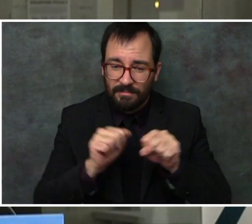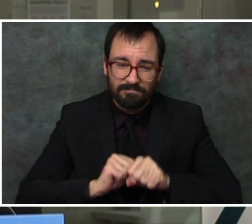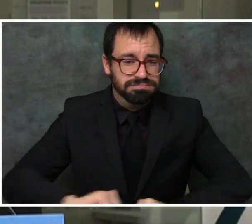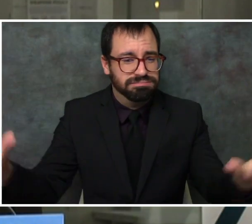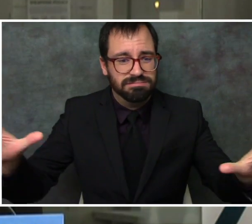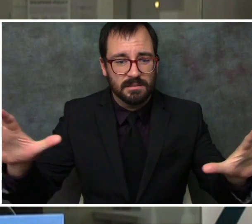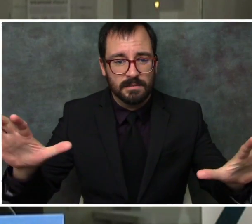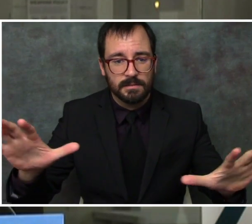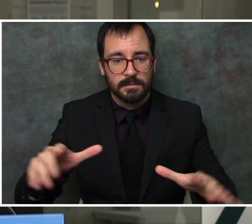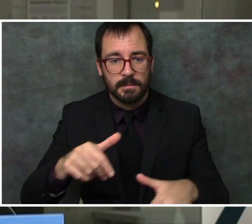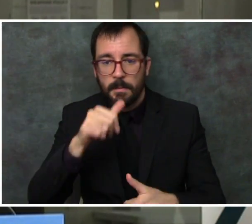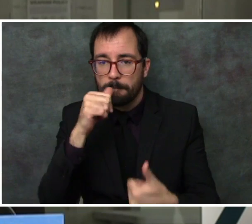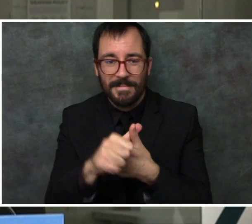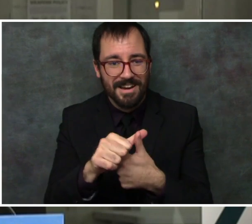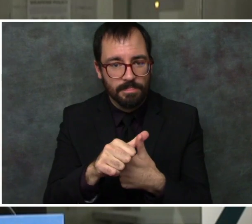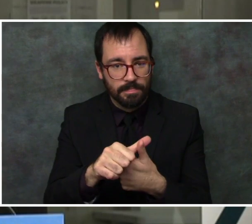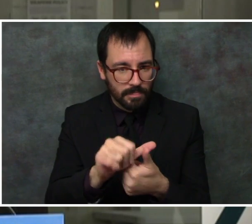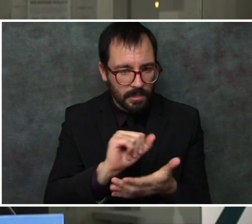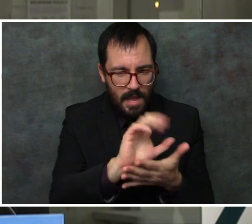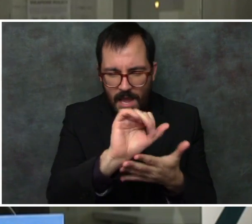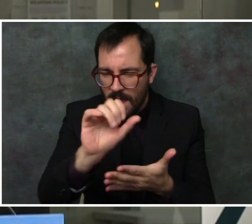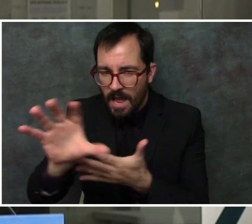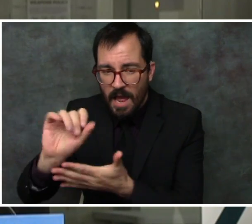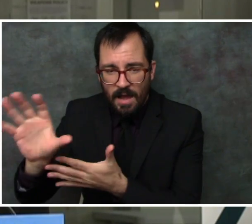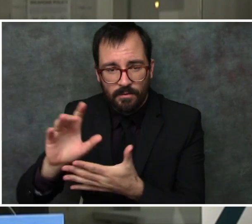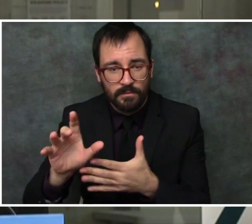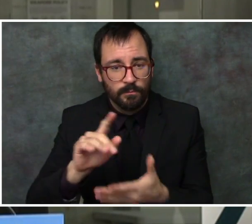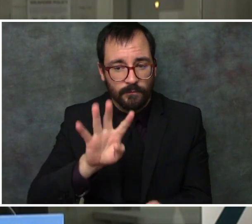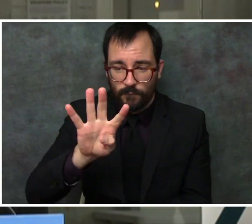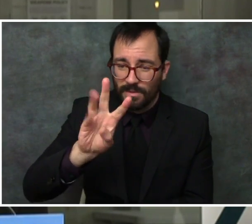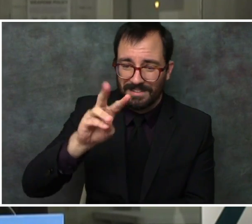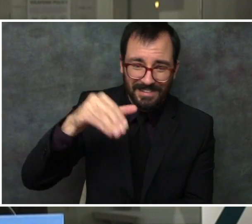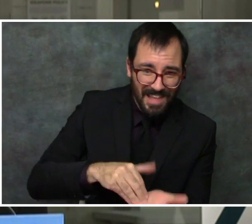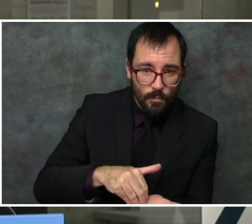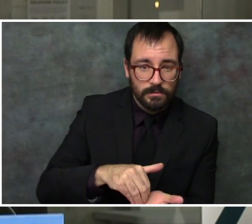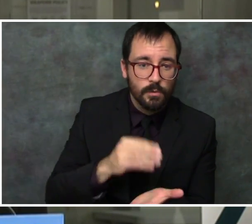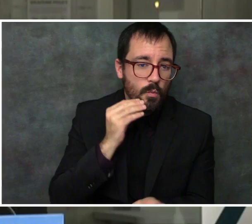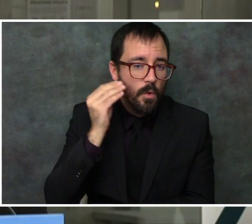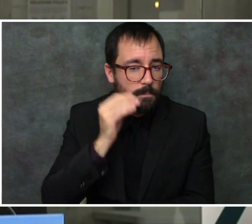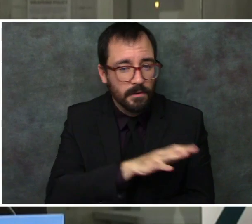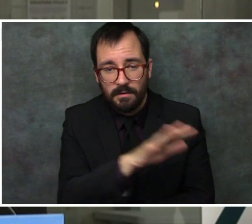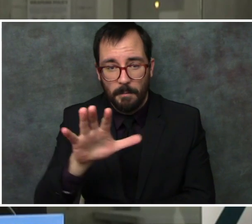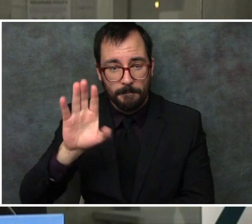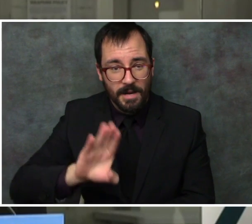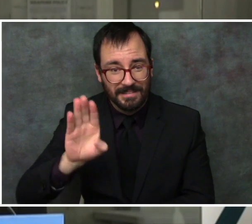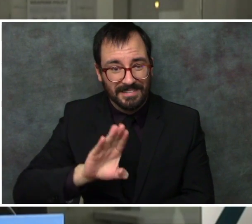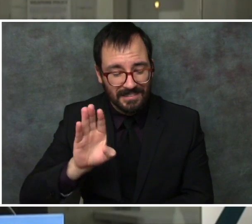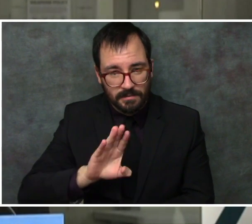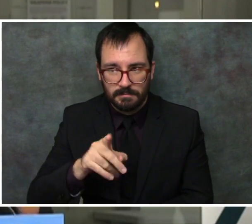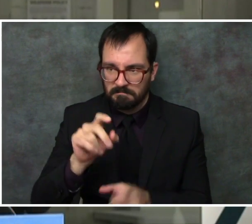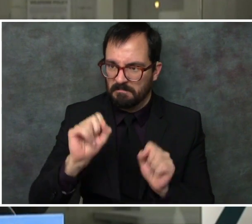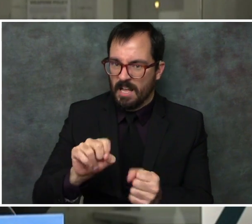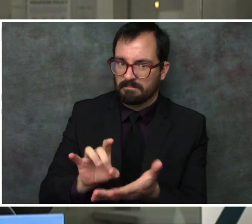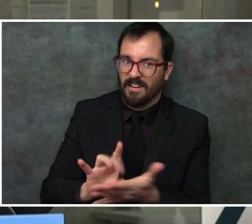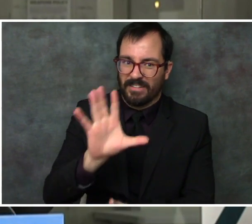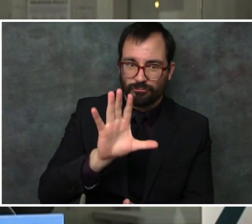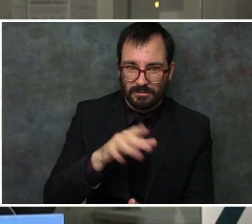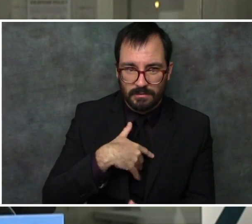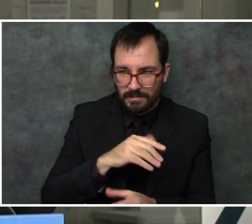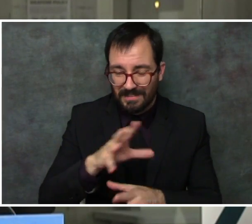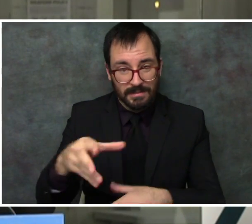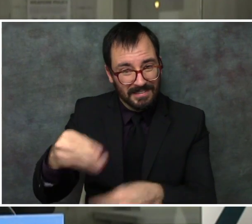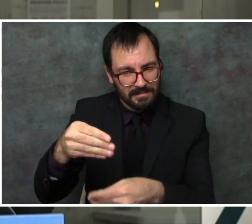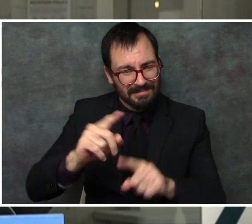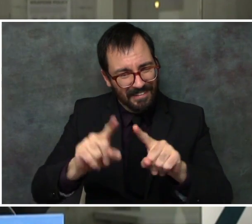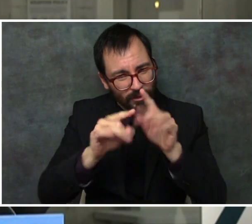Boston that might be in risk of eviction. It tells them clearly that they don't have to leave their homes if they receive a notice to